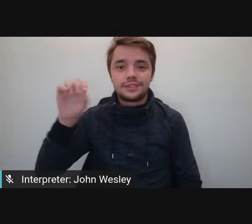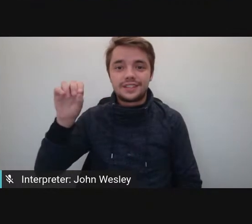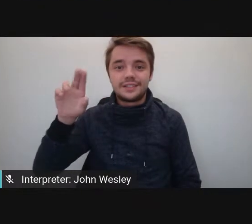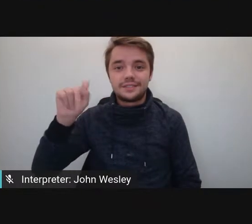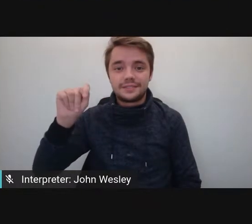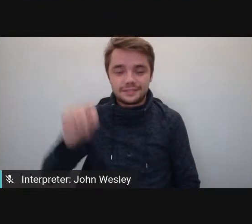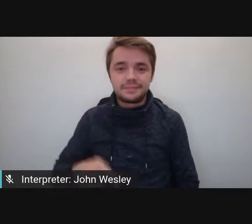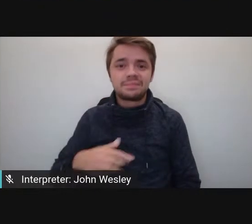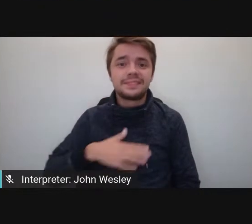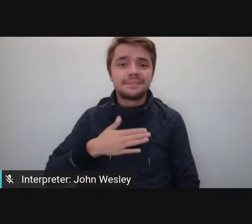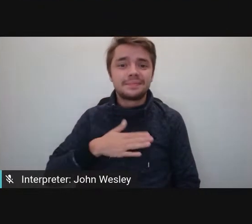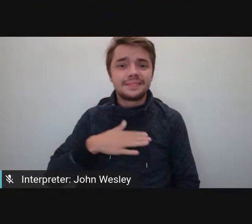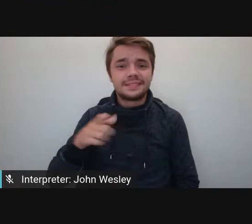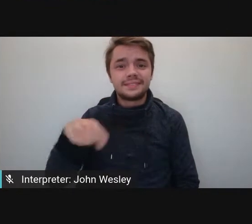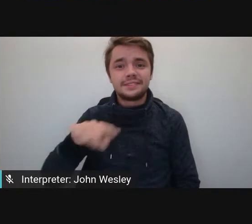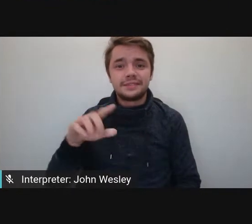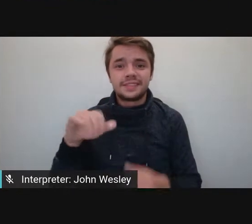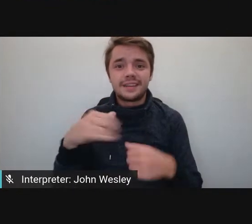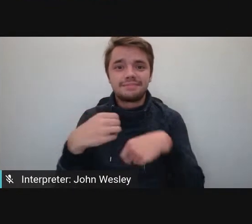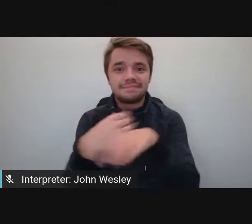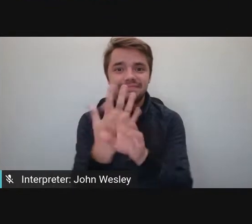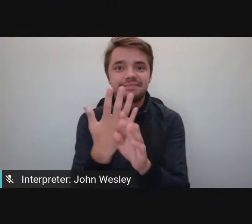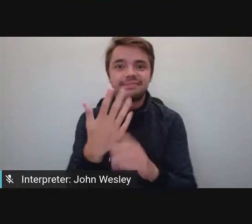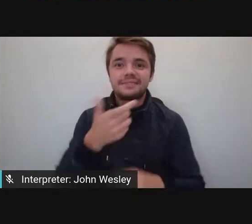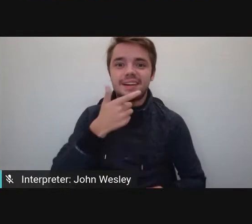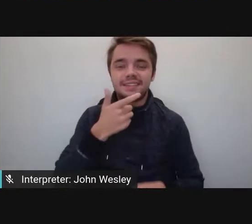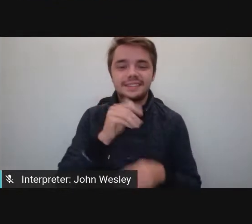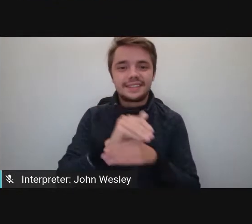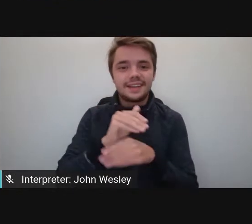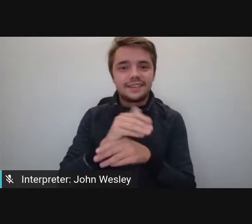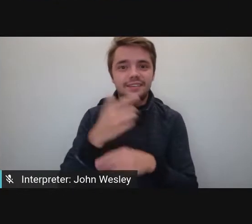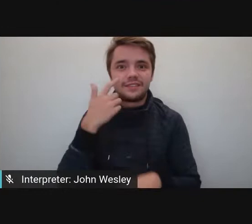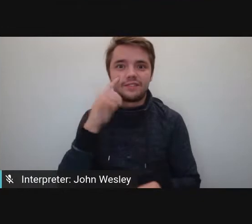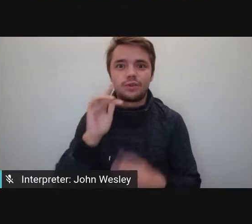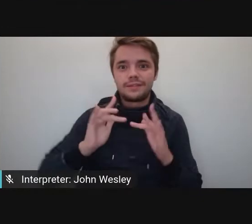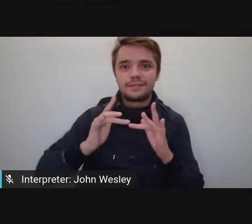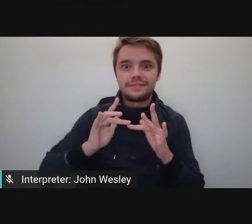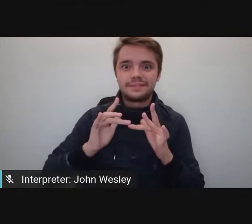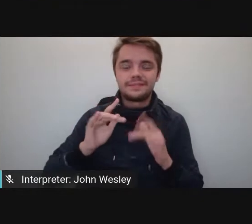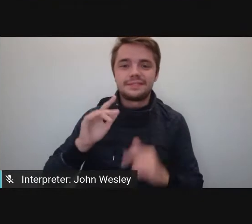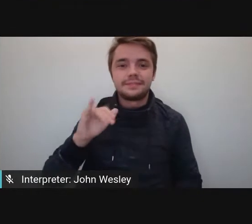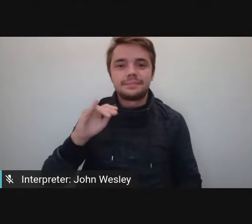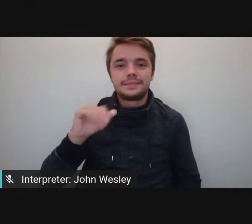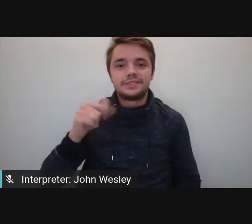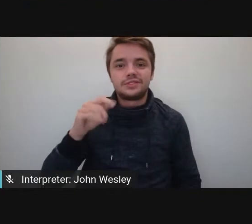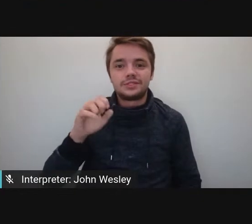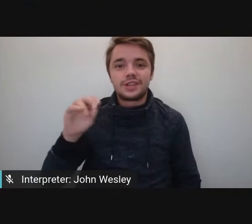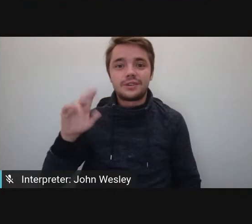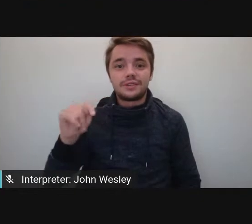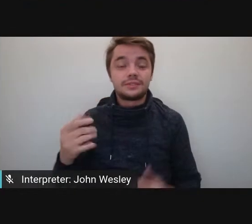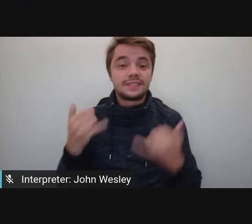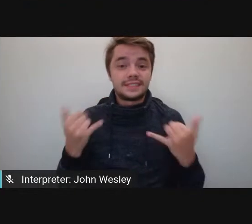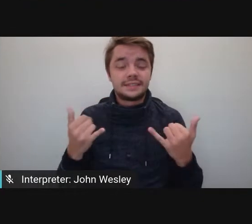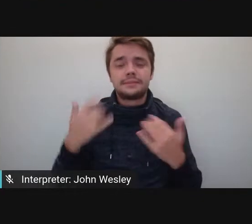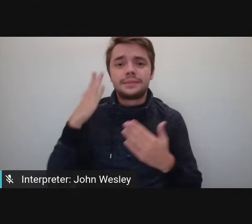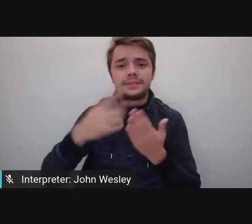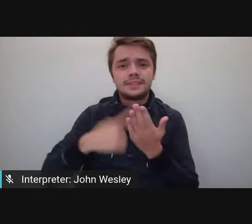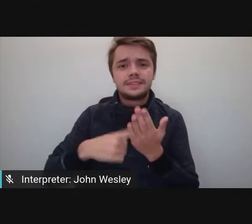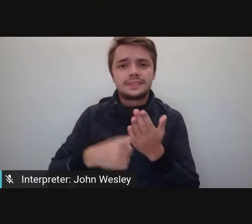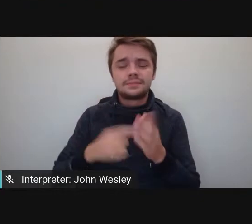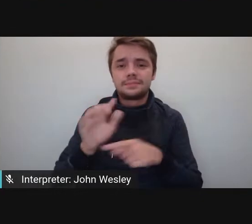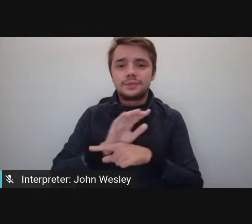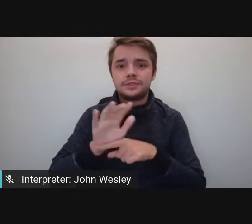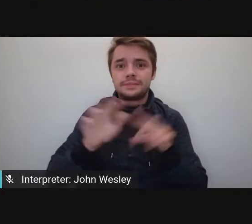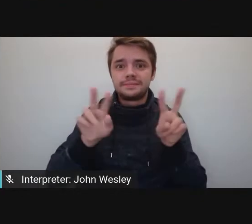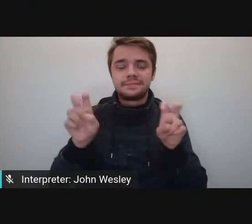here at Virtual ImageOut. And we are going to have a conversation about the film Nowhere, and this